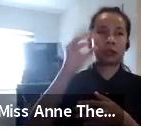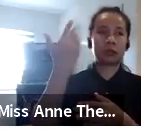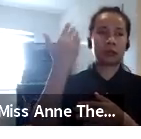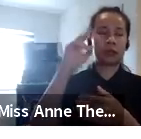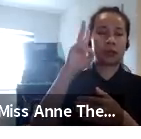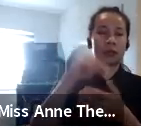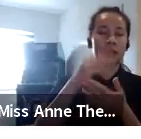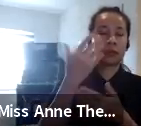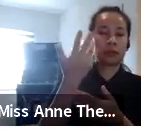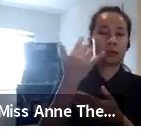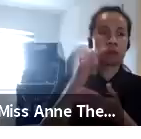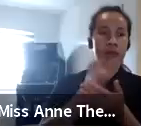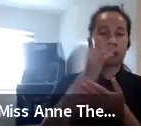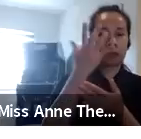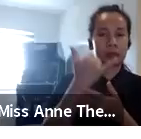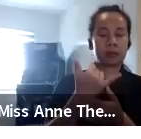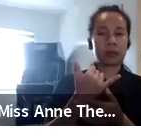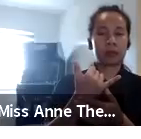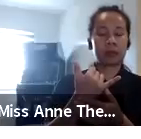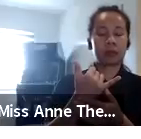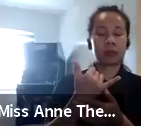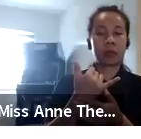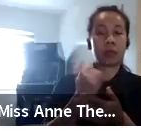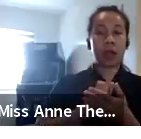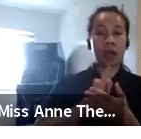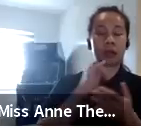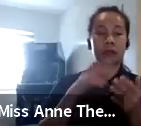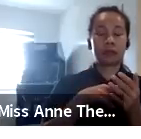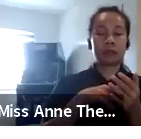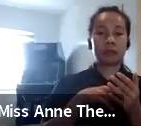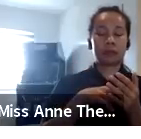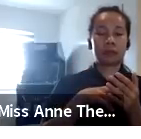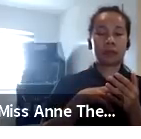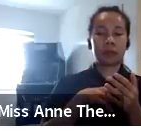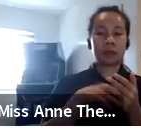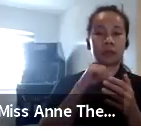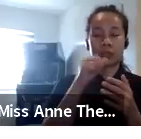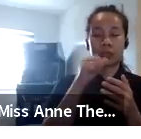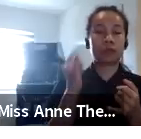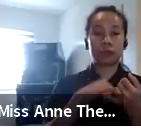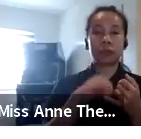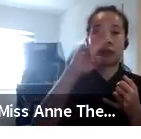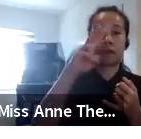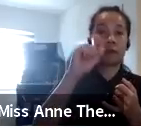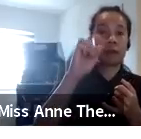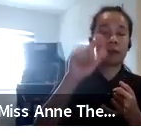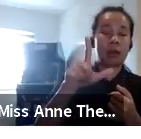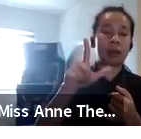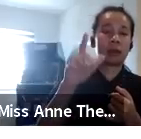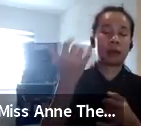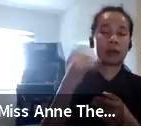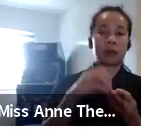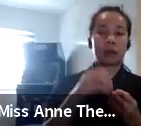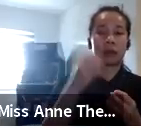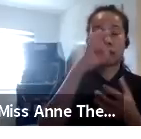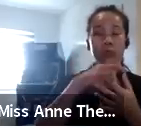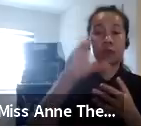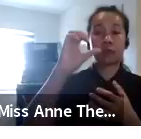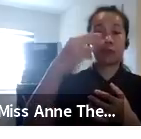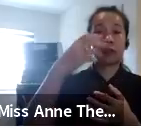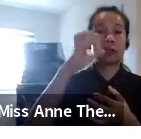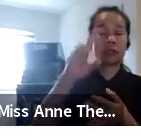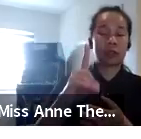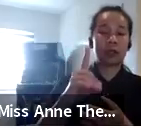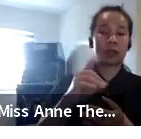I left Bibal, is because I joined CHED already, and the CHED's appointment, it is actually by appointment.